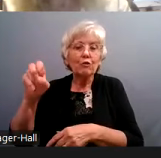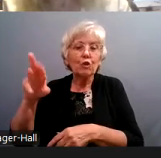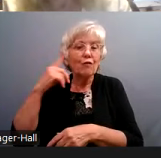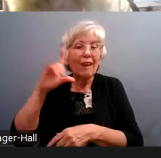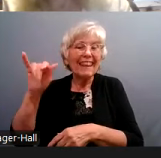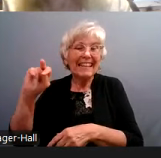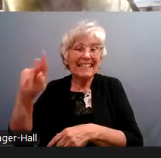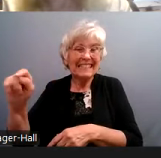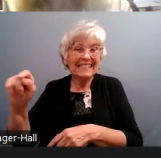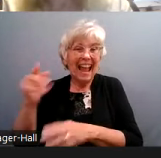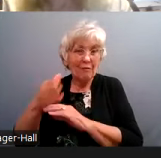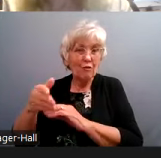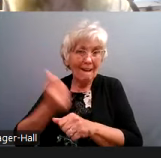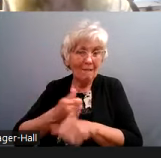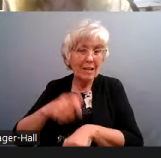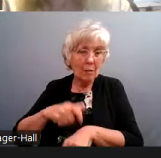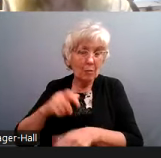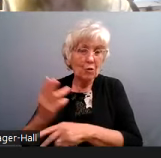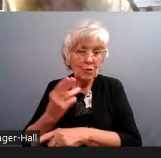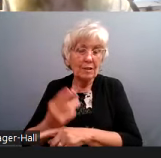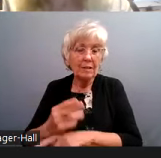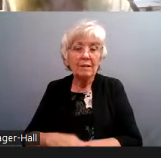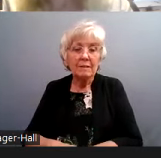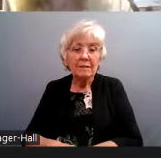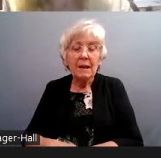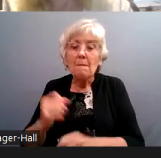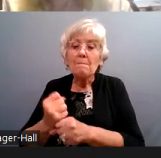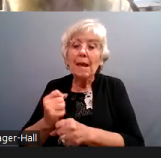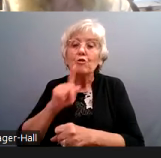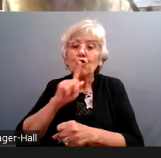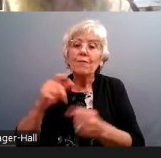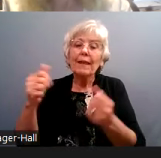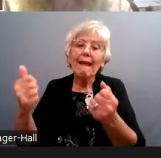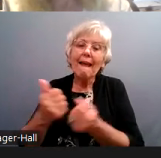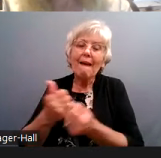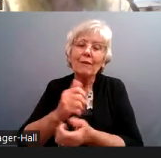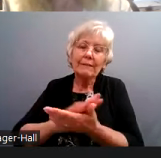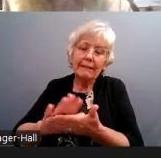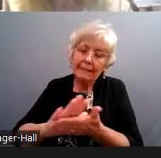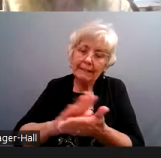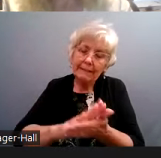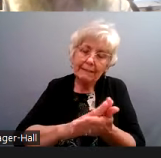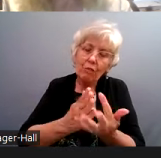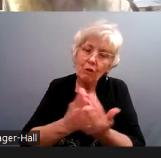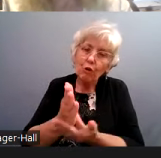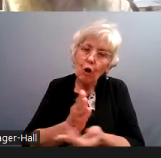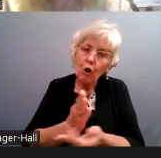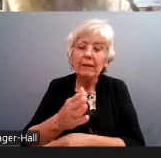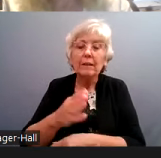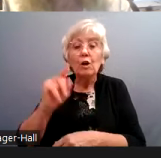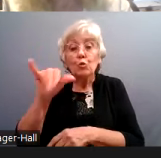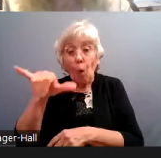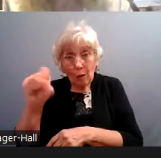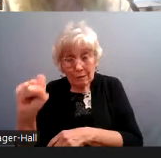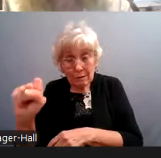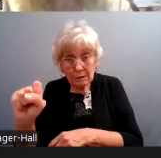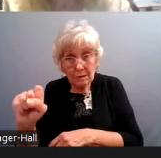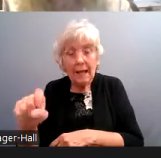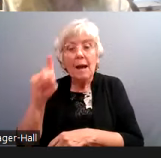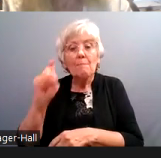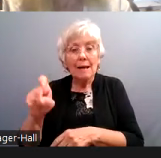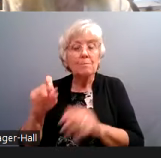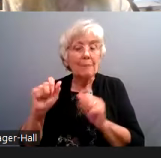overfill the washing machine to make sure that everything gets cleaned thoroughly. Toys have to be cleanable